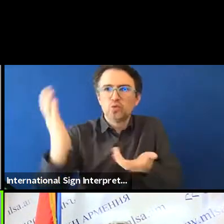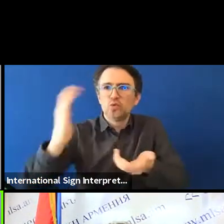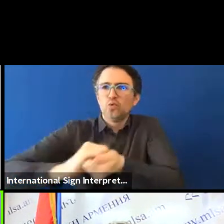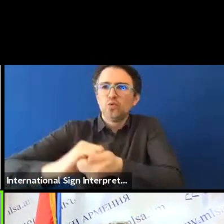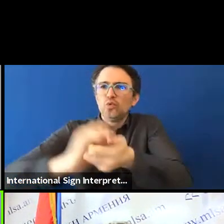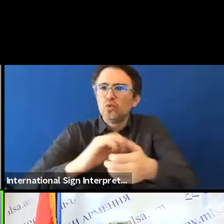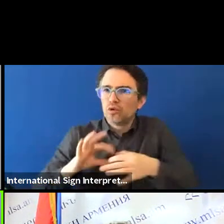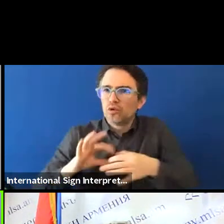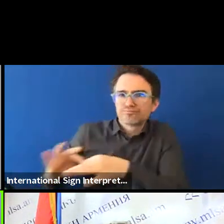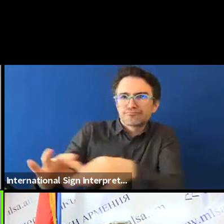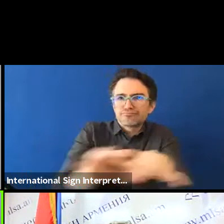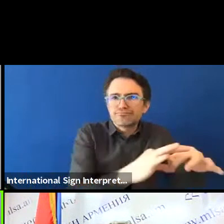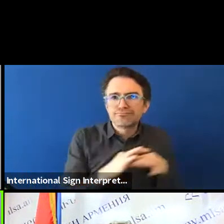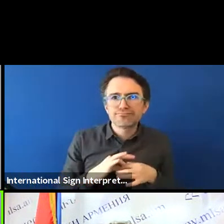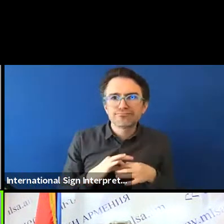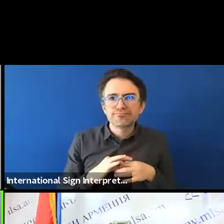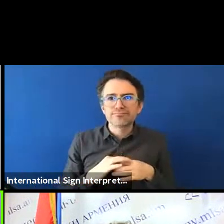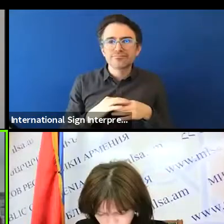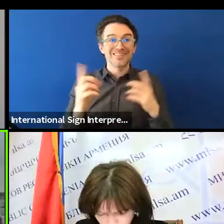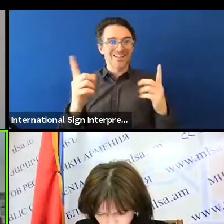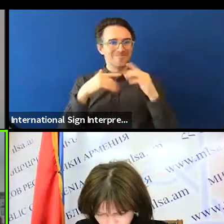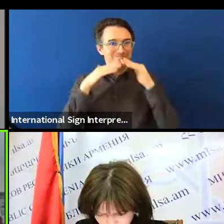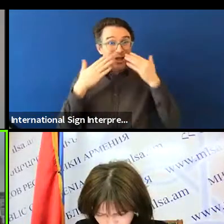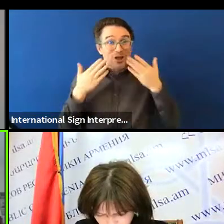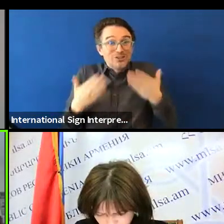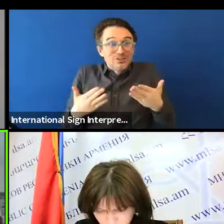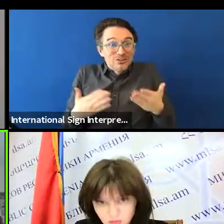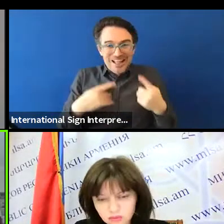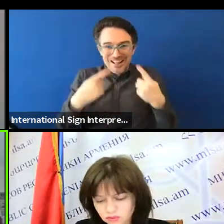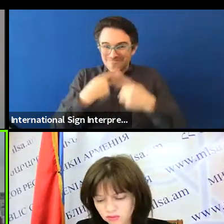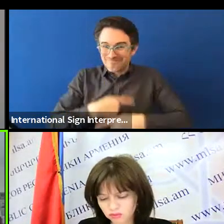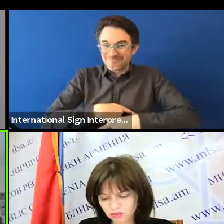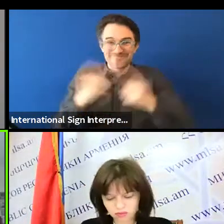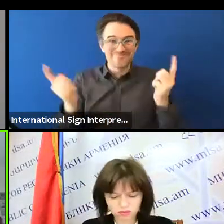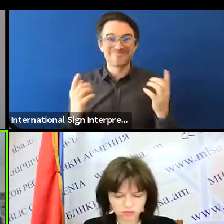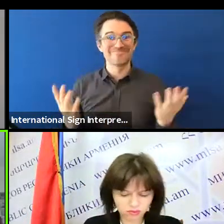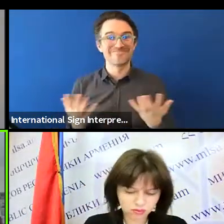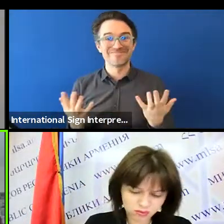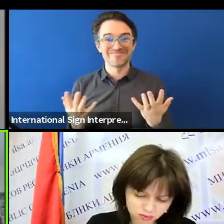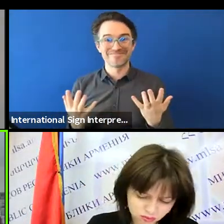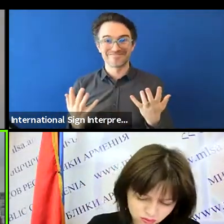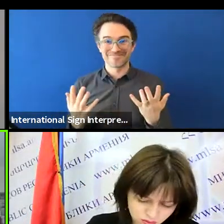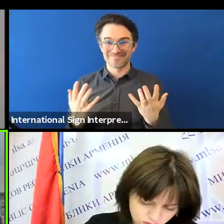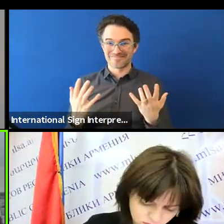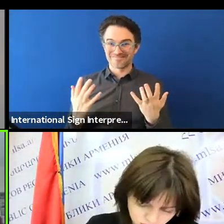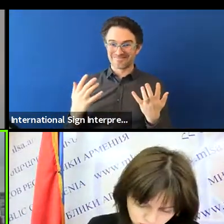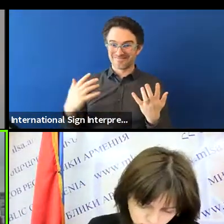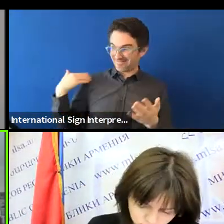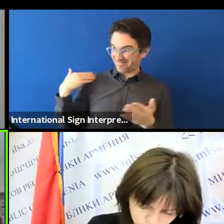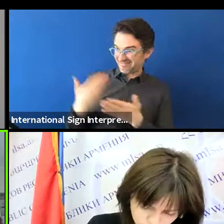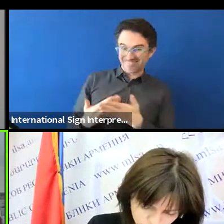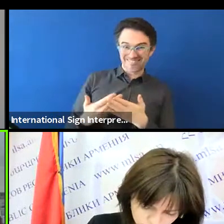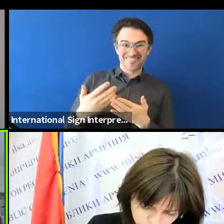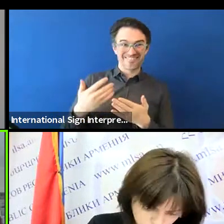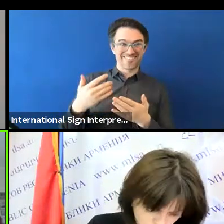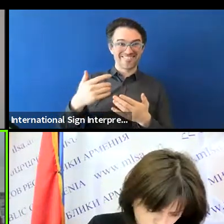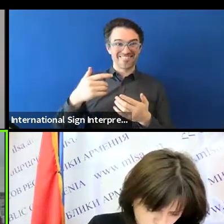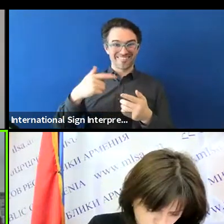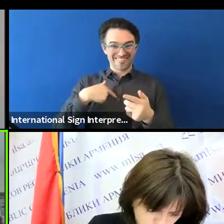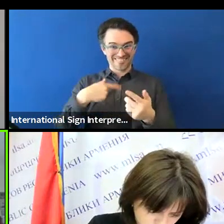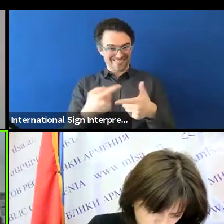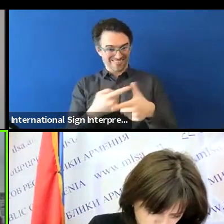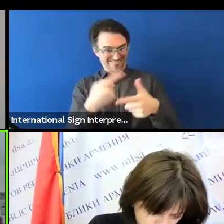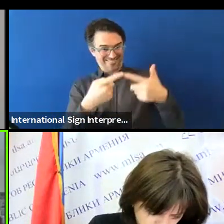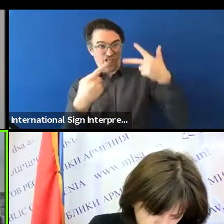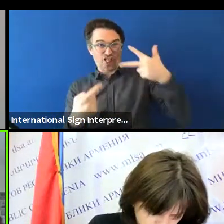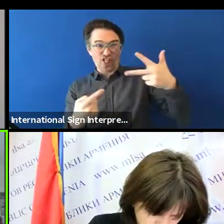to share with you and to hear highlights of efforts done so far and actions to further address